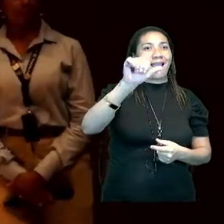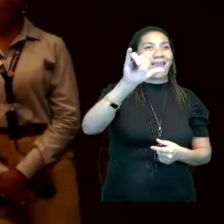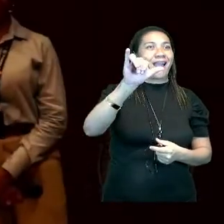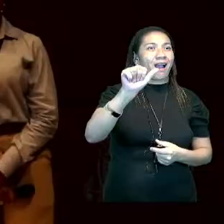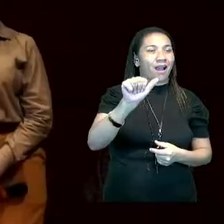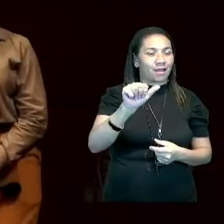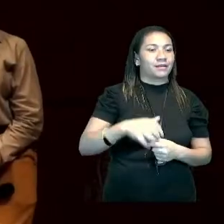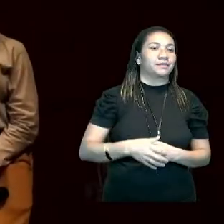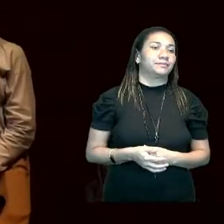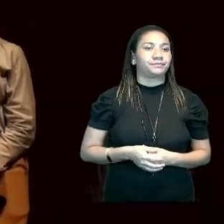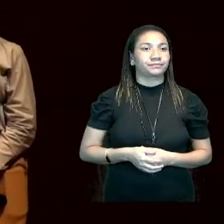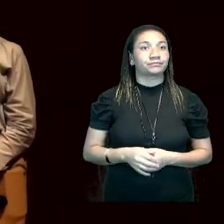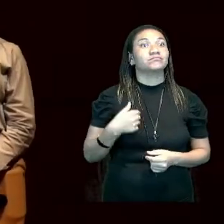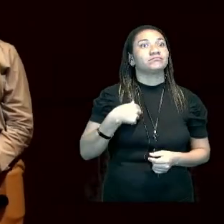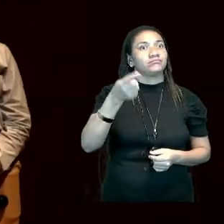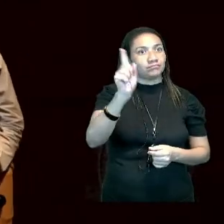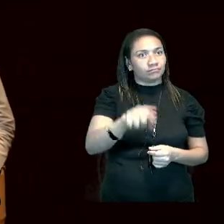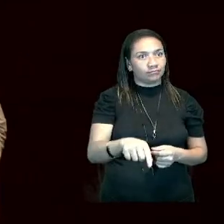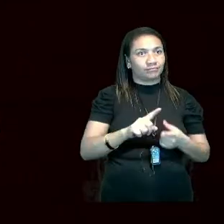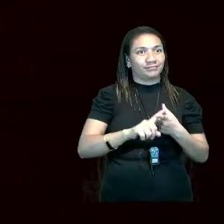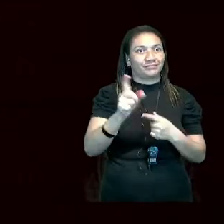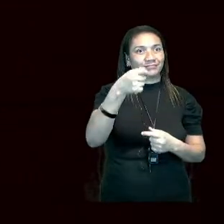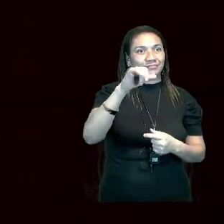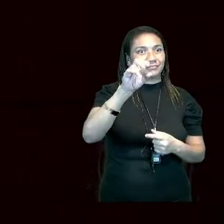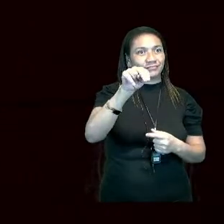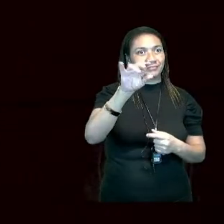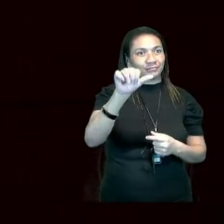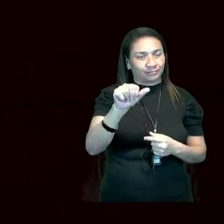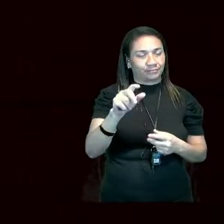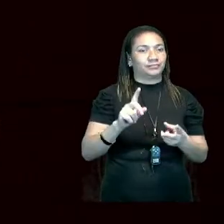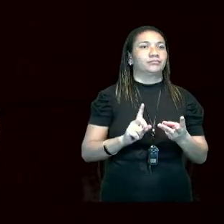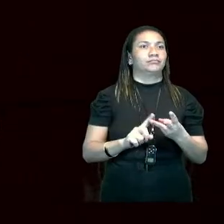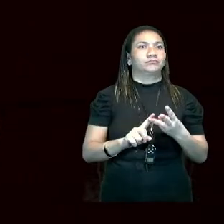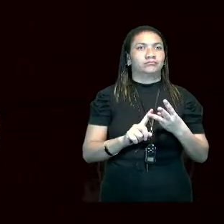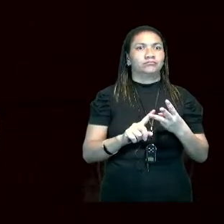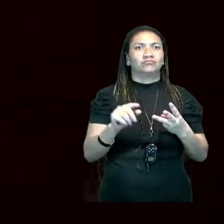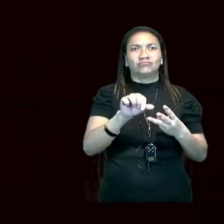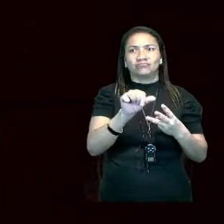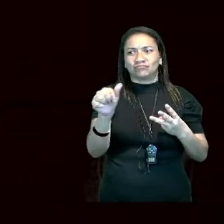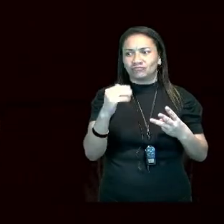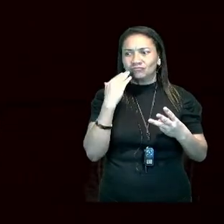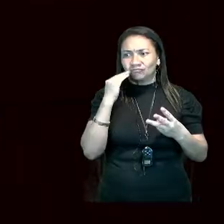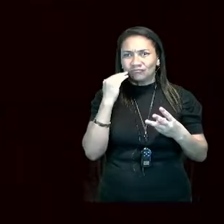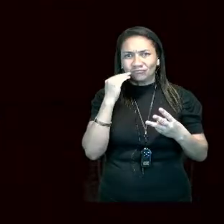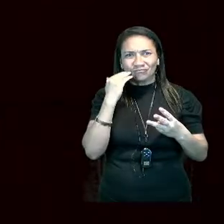Diallo. We have the chance to hear from Gina Day.